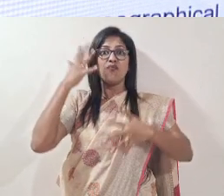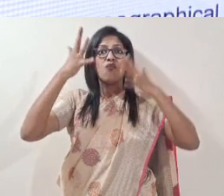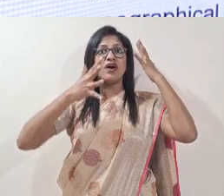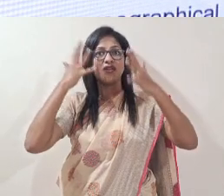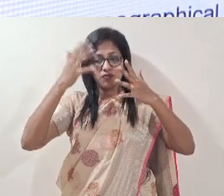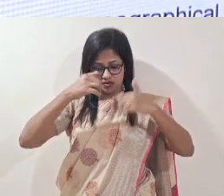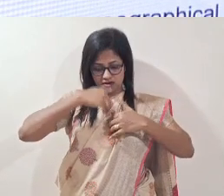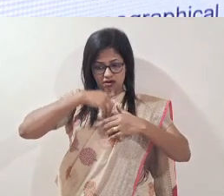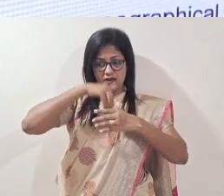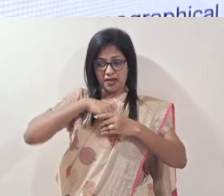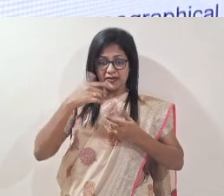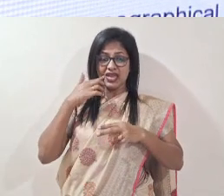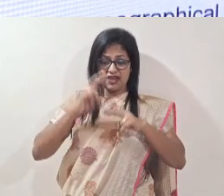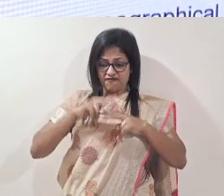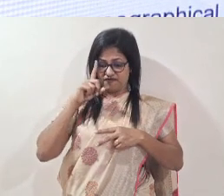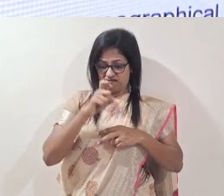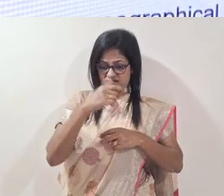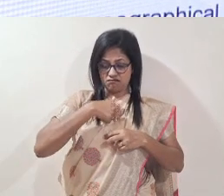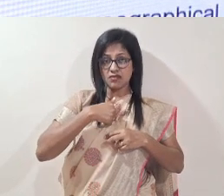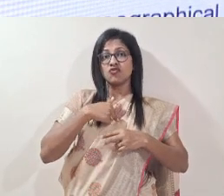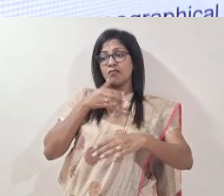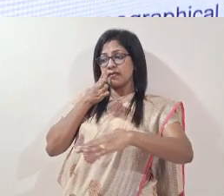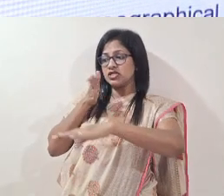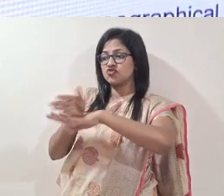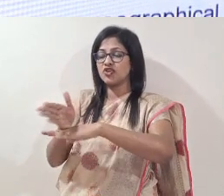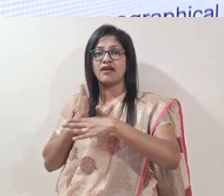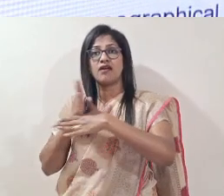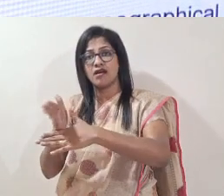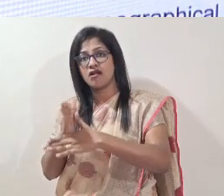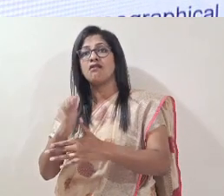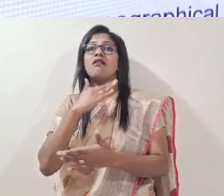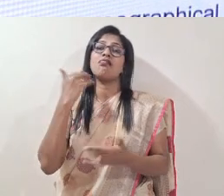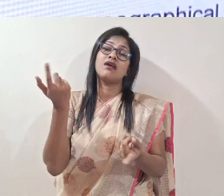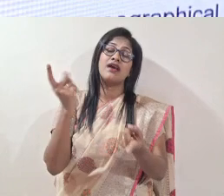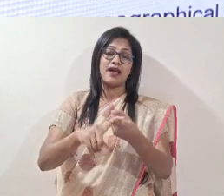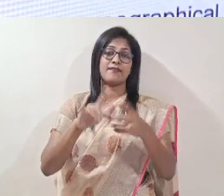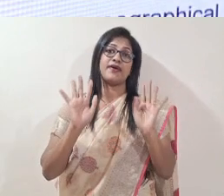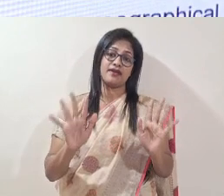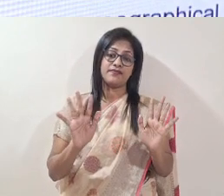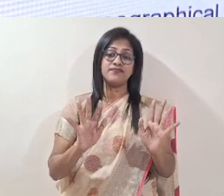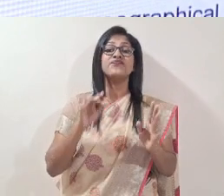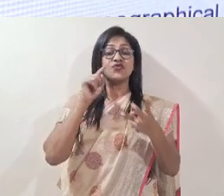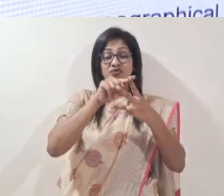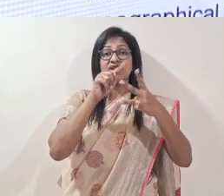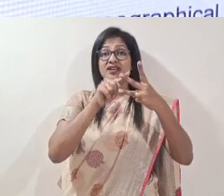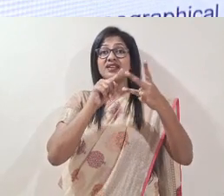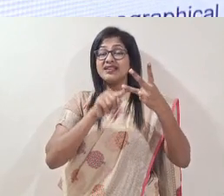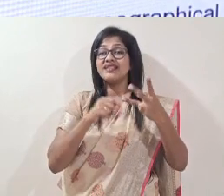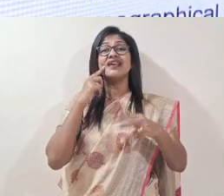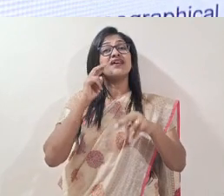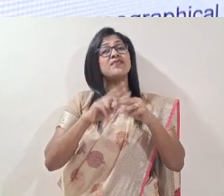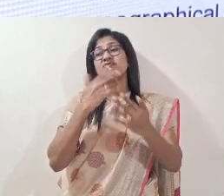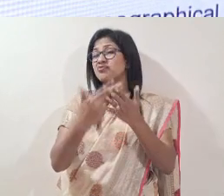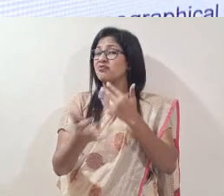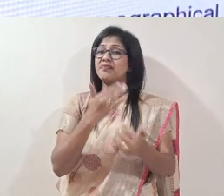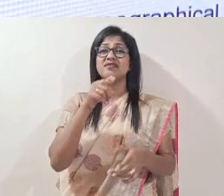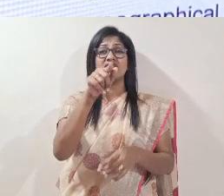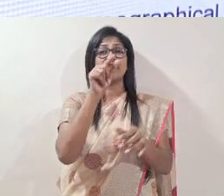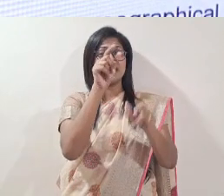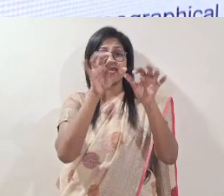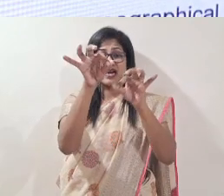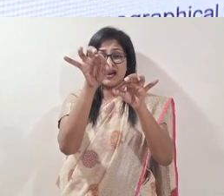transmit that to somebody else, causing death. So no matter how good or